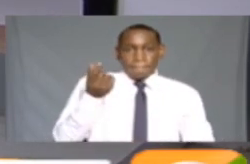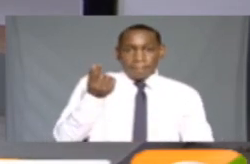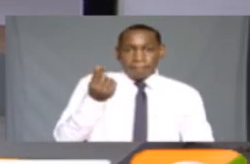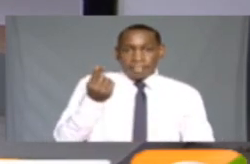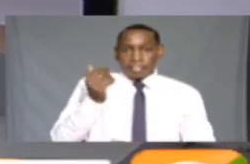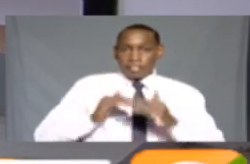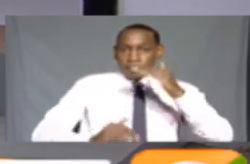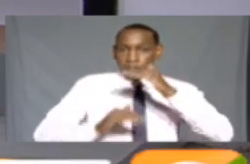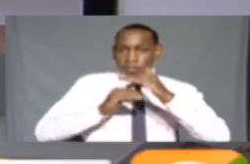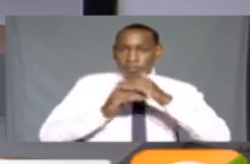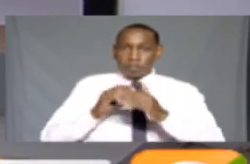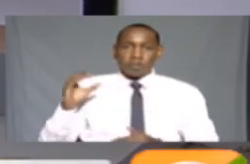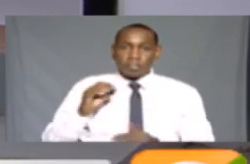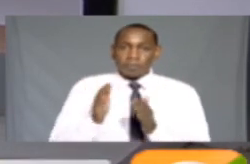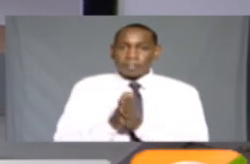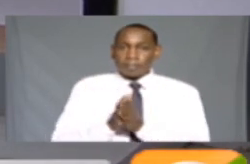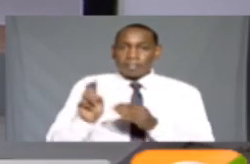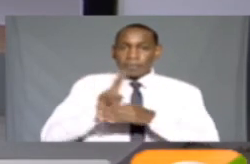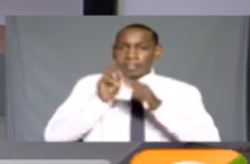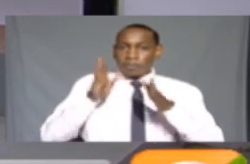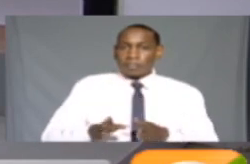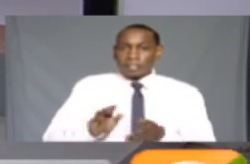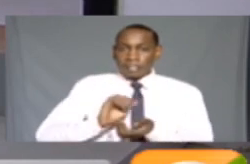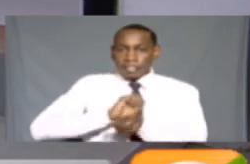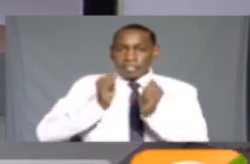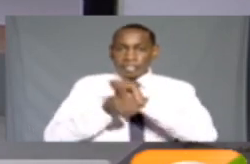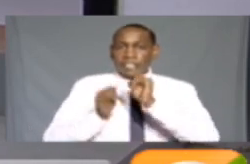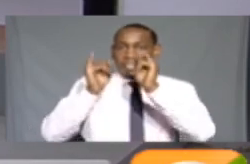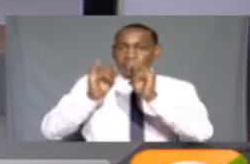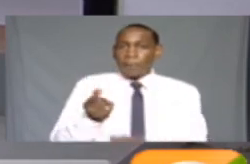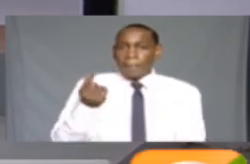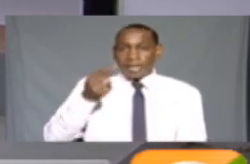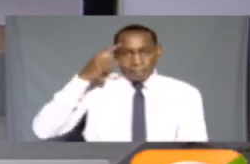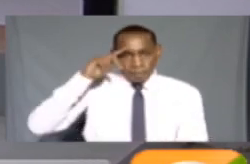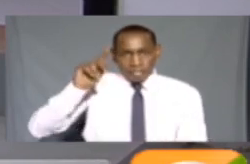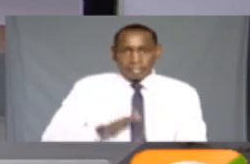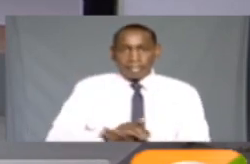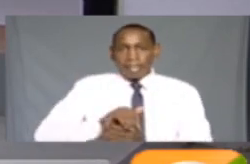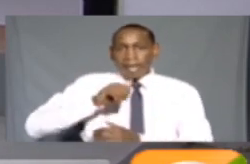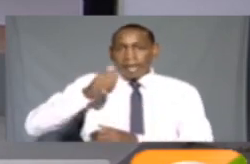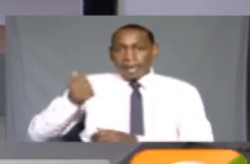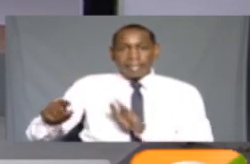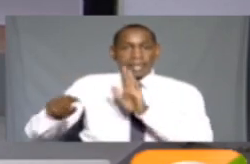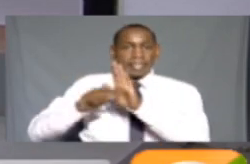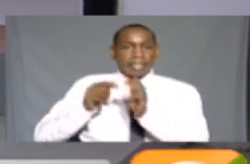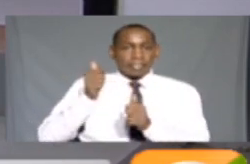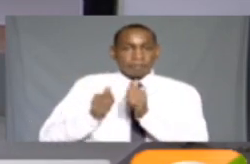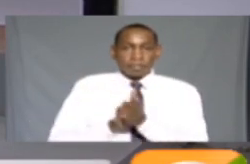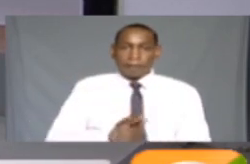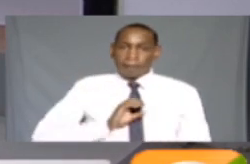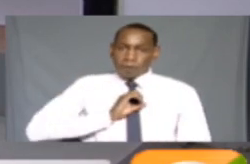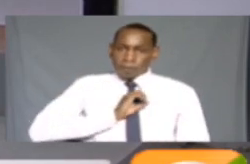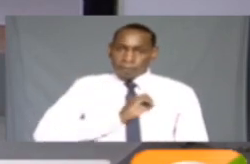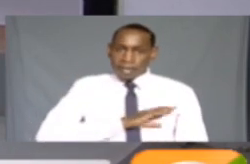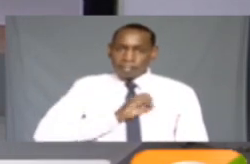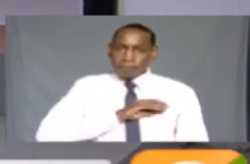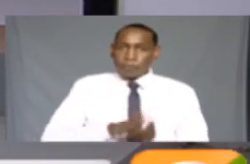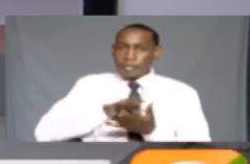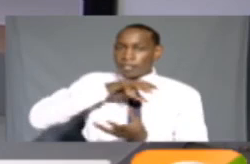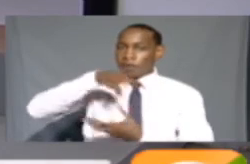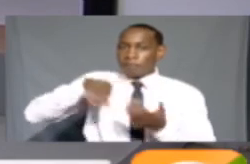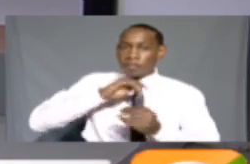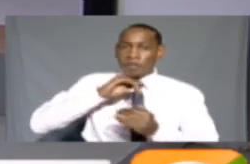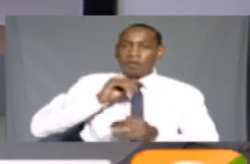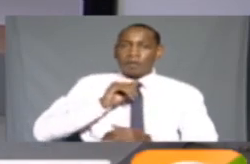short. Consumers and suppliers are adjusting also to the new monetary policy. And here's another important one. Panic and confusion, because perhaps not